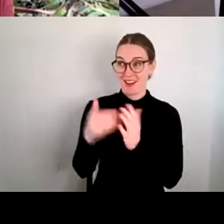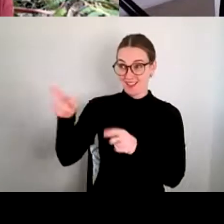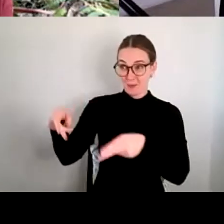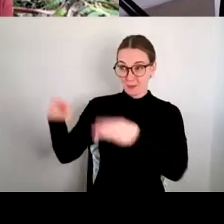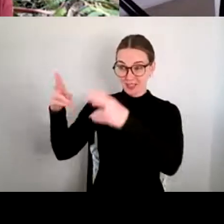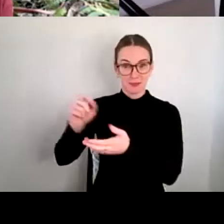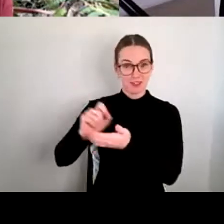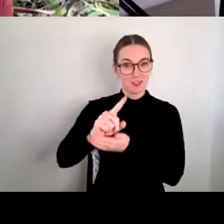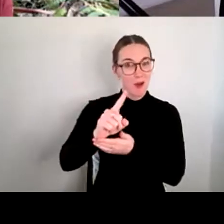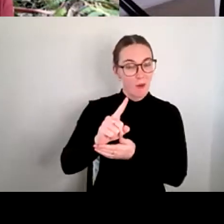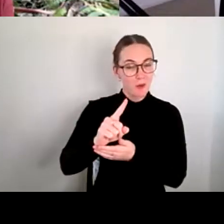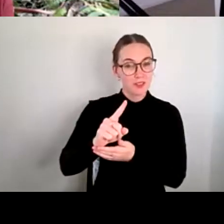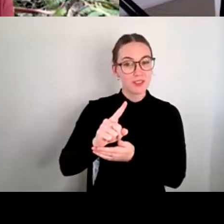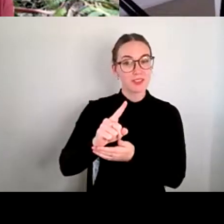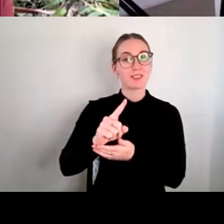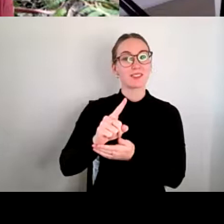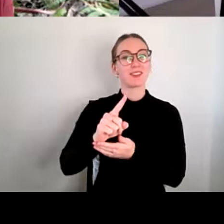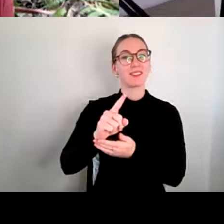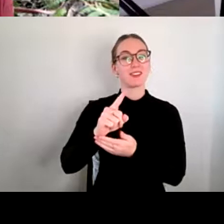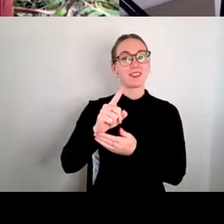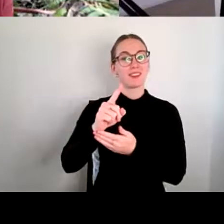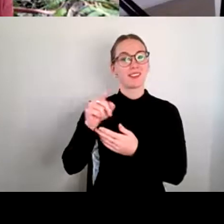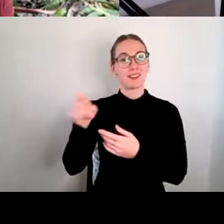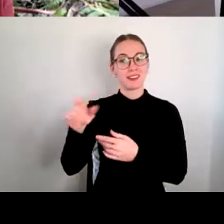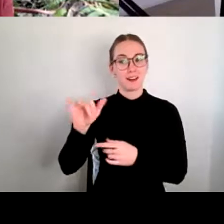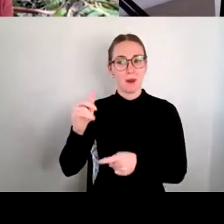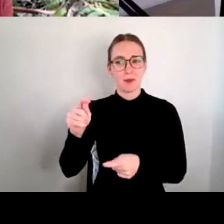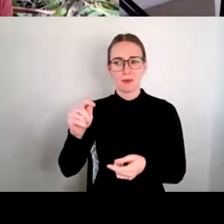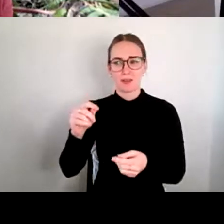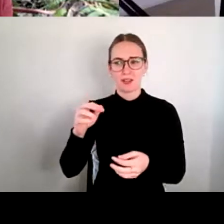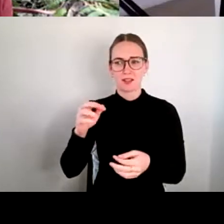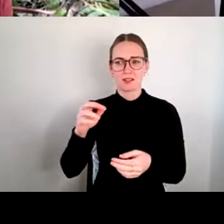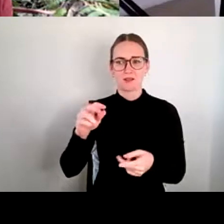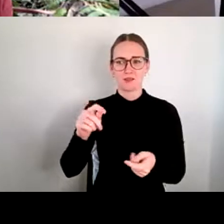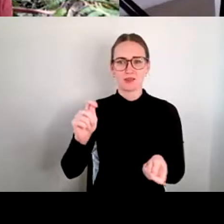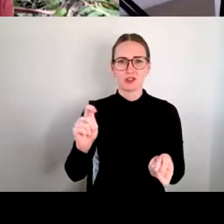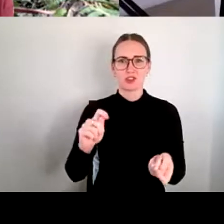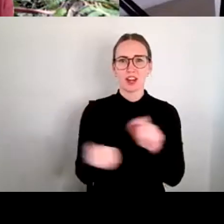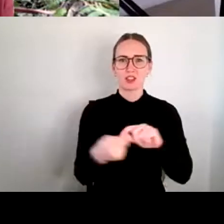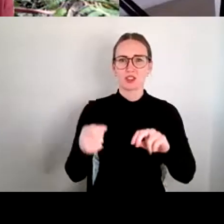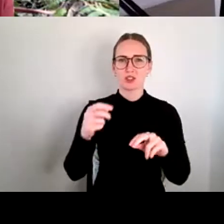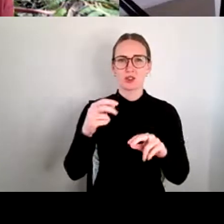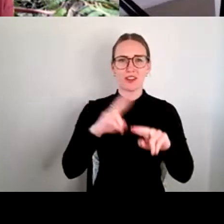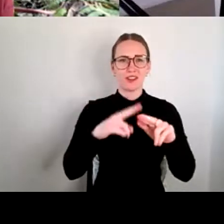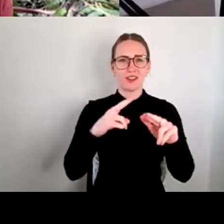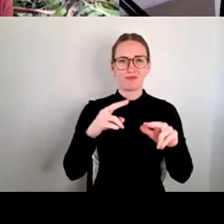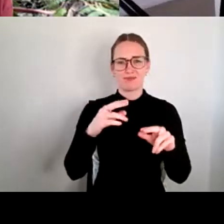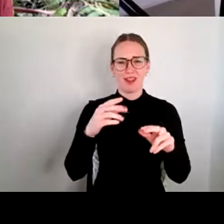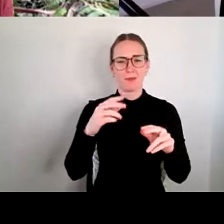and I think will be turned into maybe Victoria's only faster pasta restaurant. So definitely not a